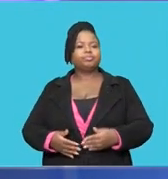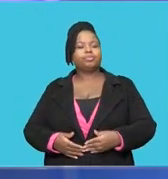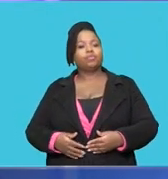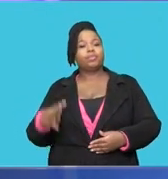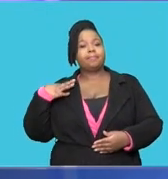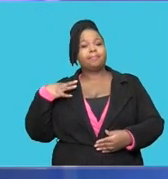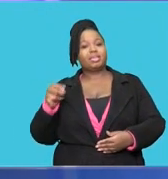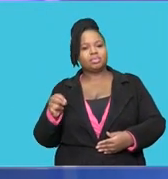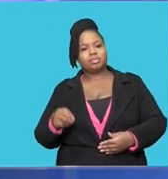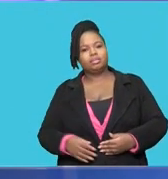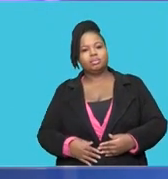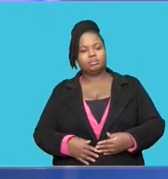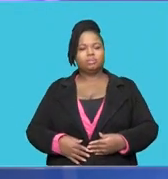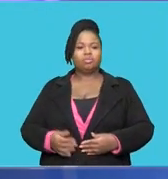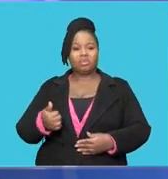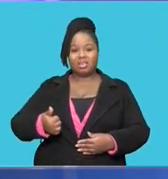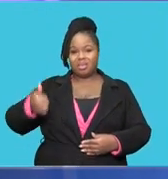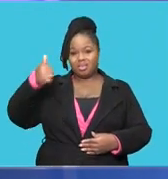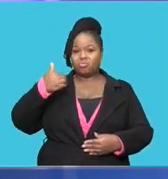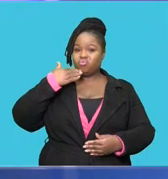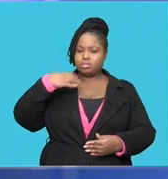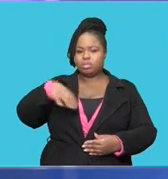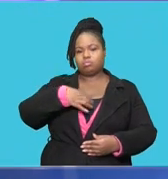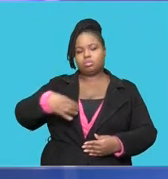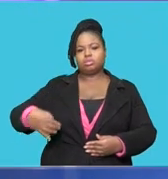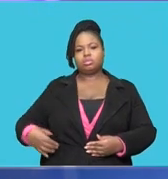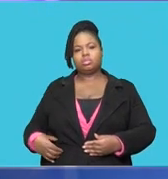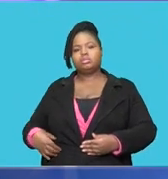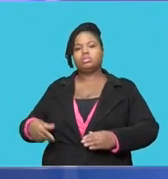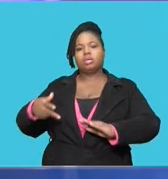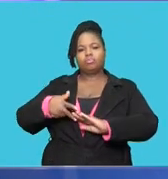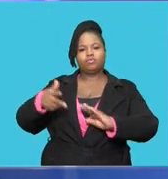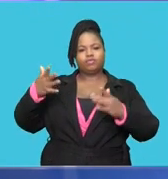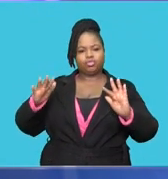the minister, and the highest authority being the president of the country, approving